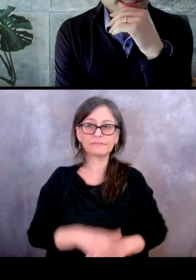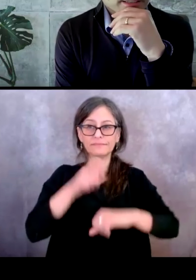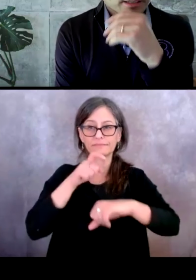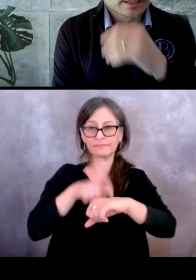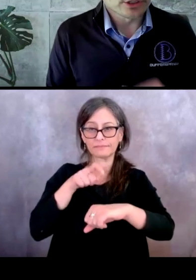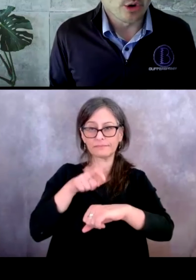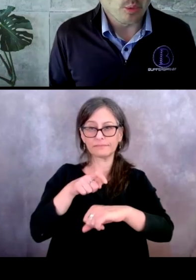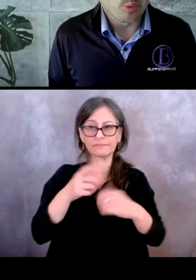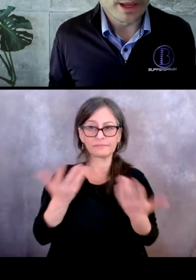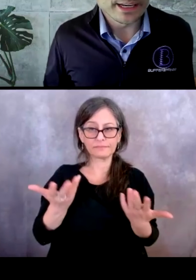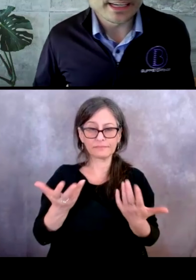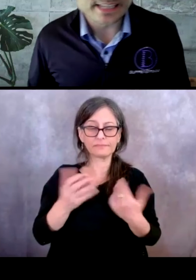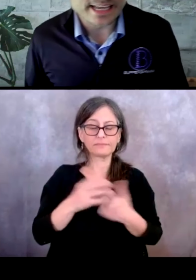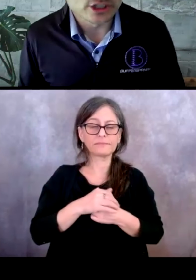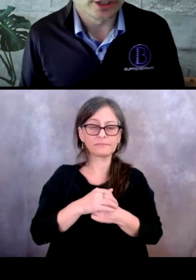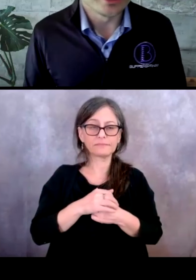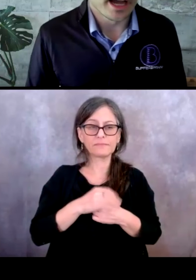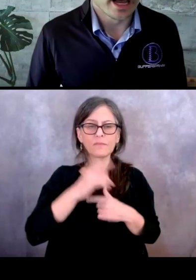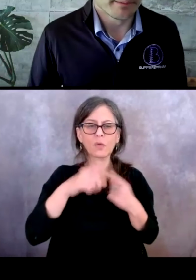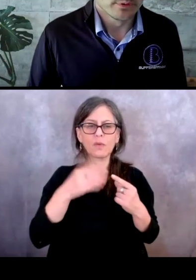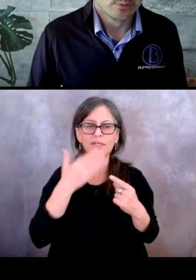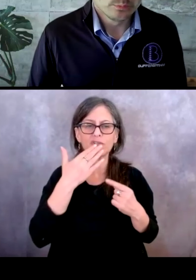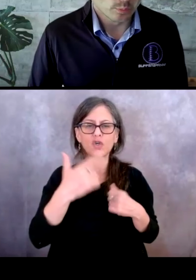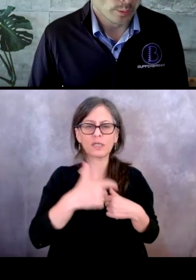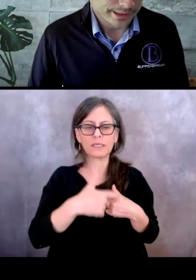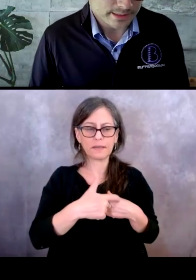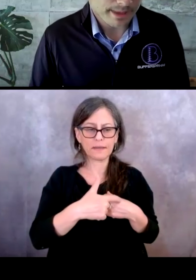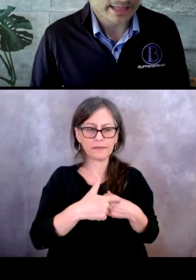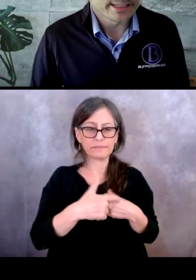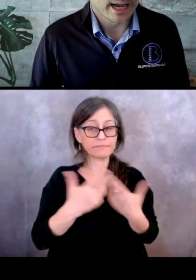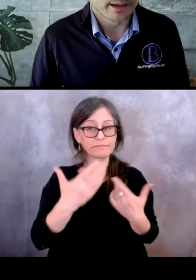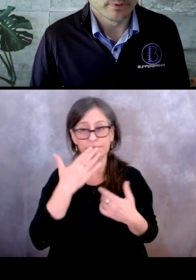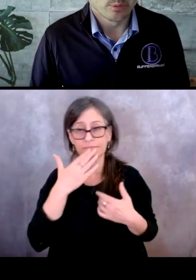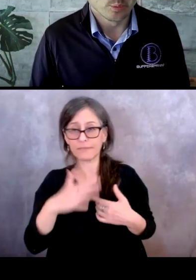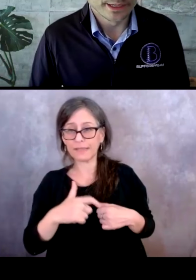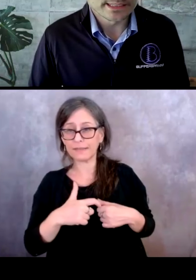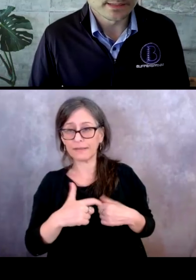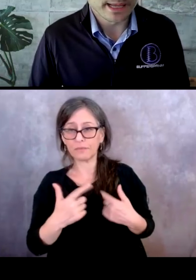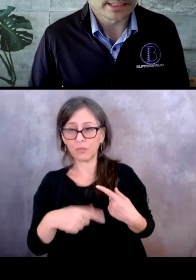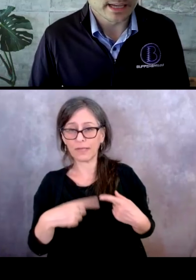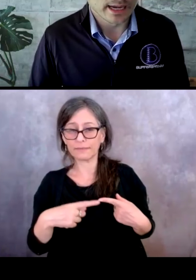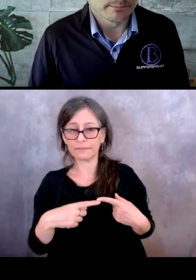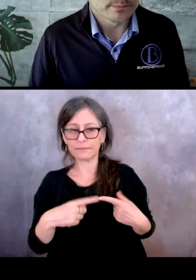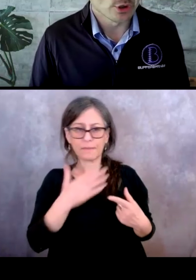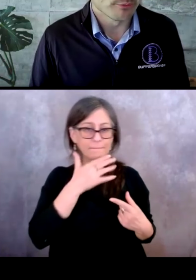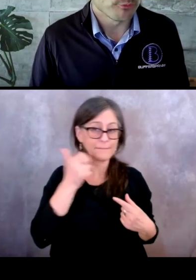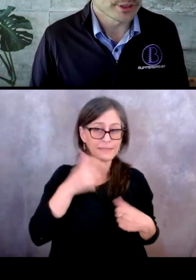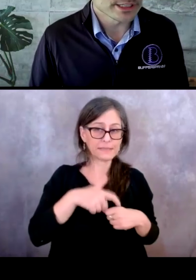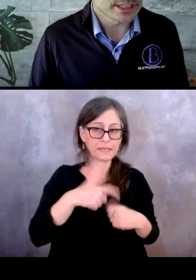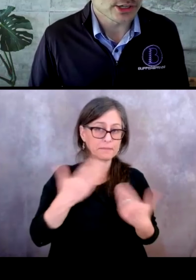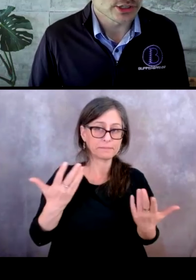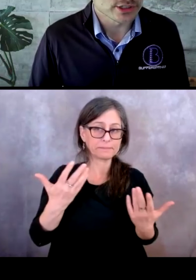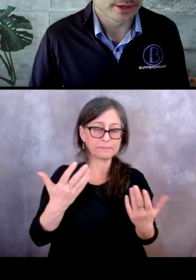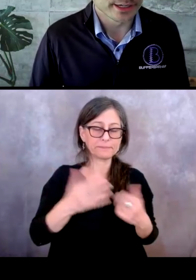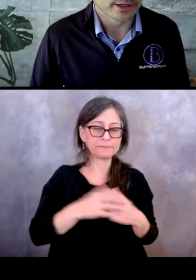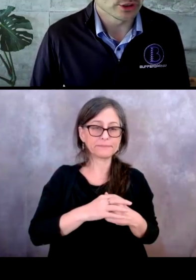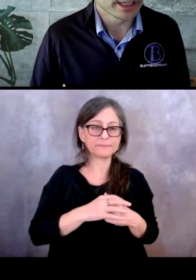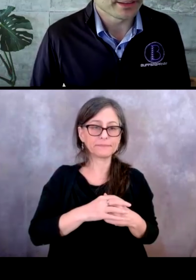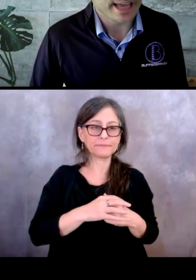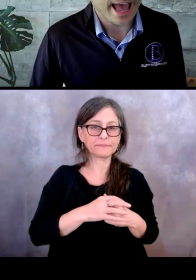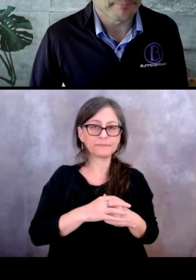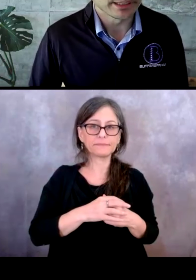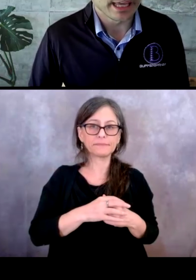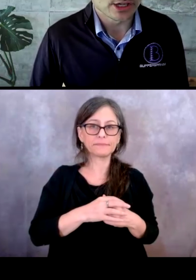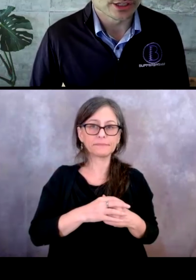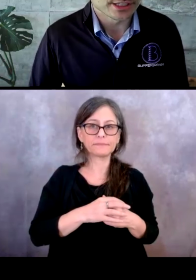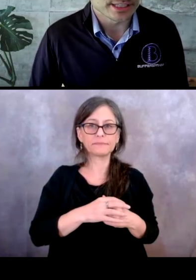on this. So when is a good time? When is a bad time? When is the best time? So for discussions on here, looking